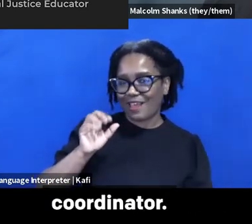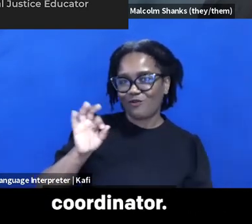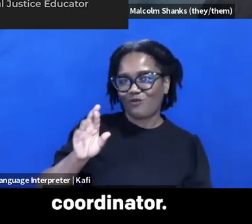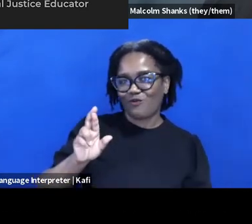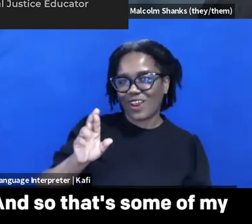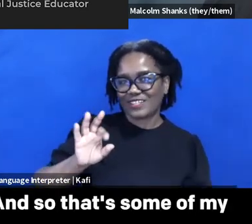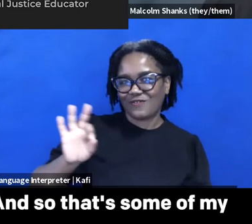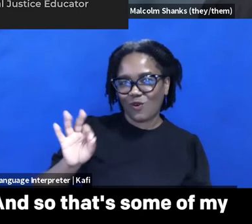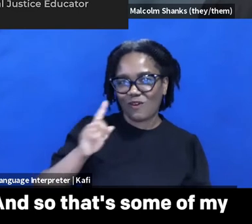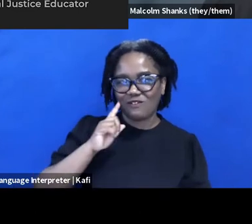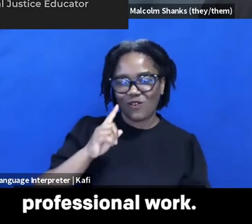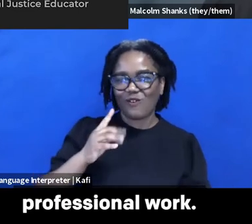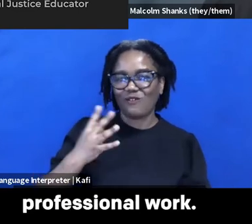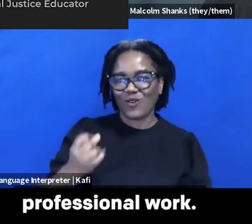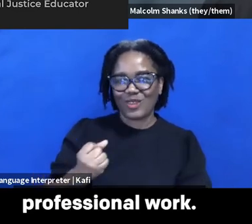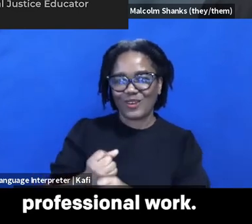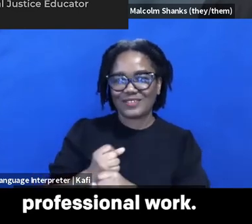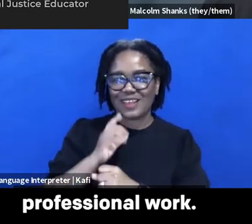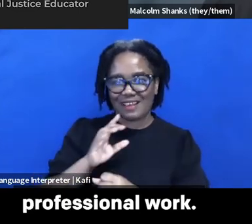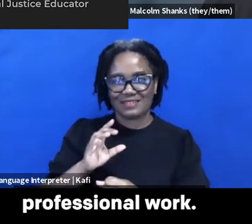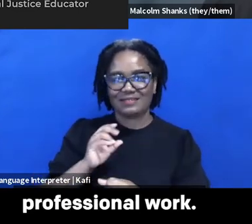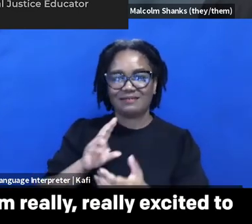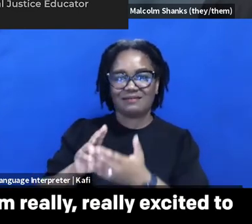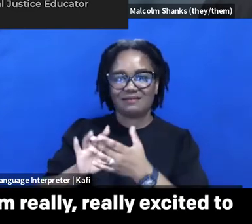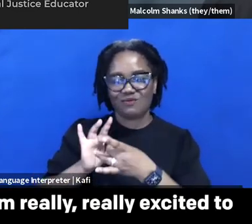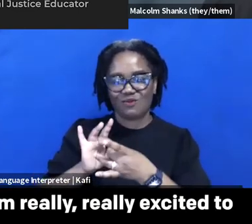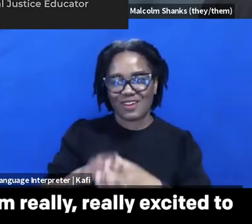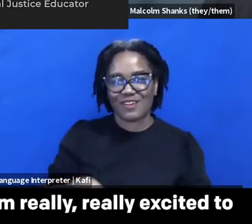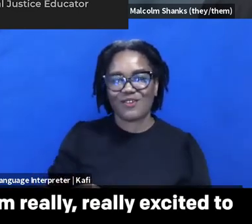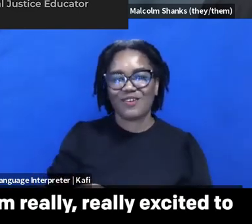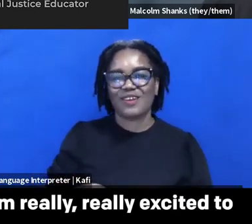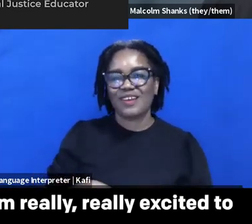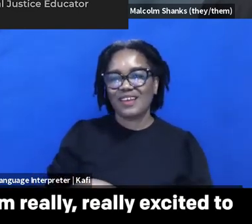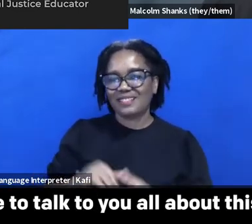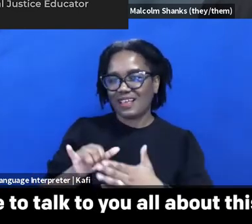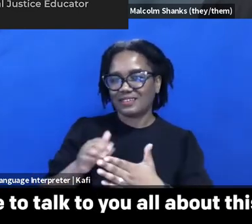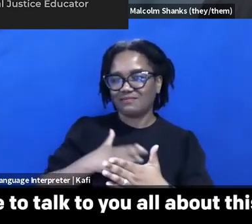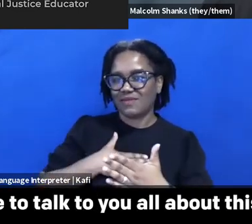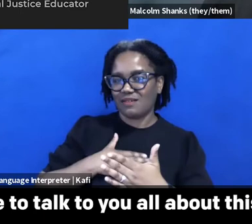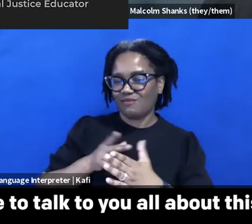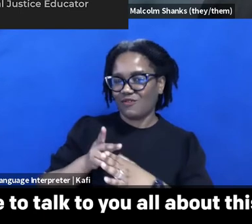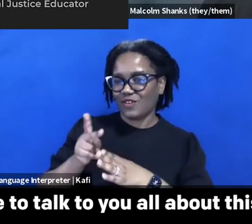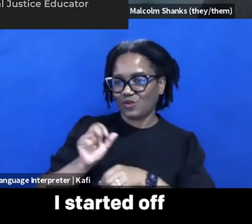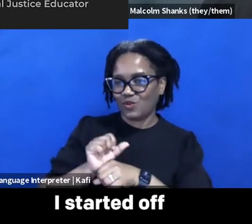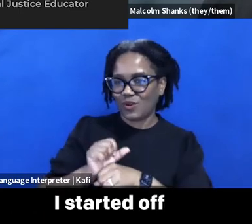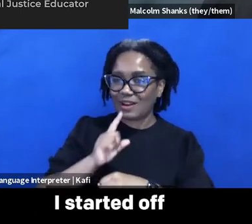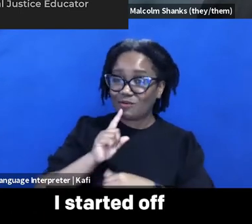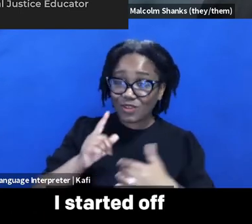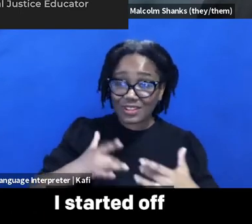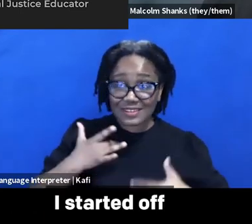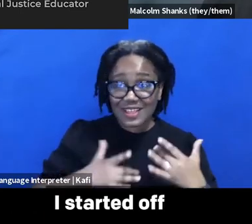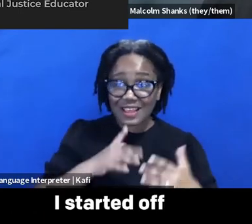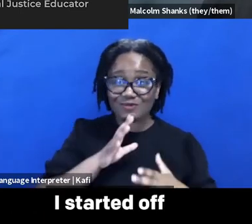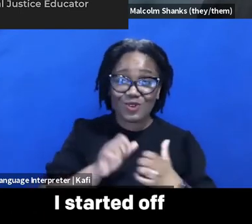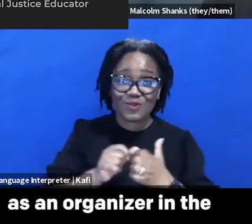and content coordinator. And so that's some of my professional work. I'm really, really excited to come to talk to you all